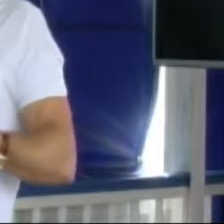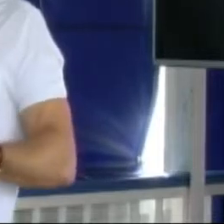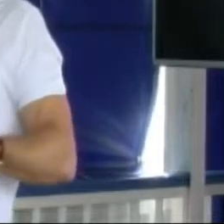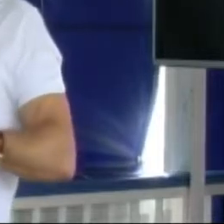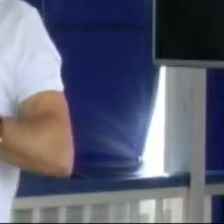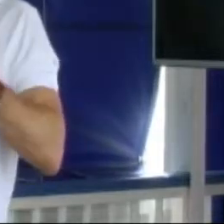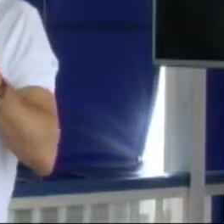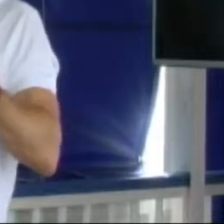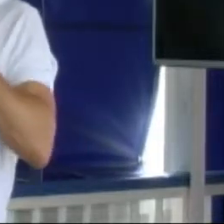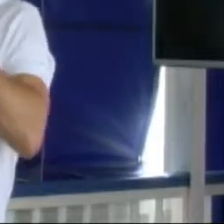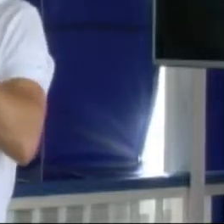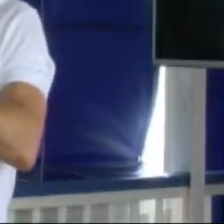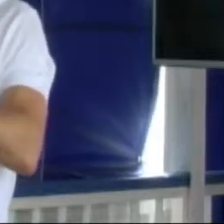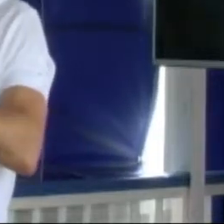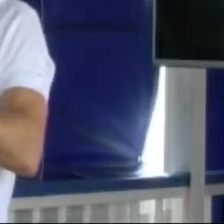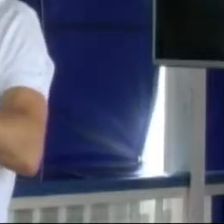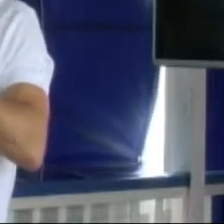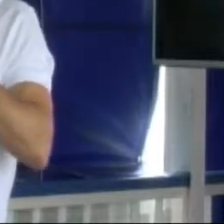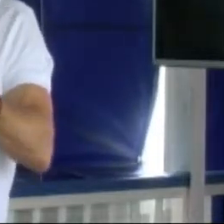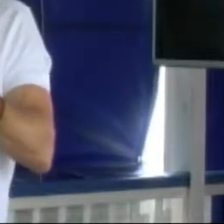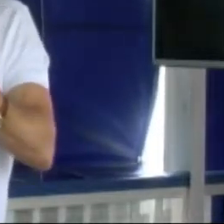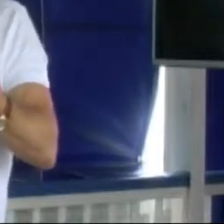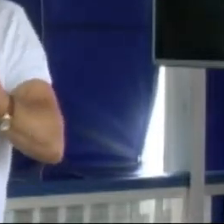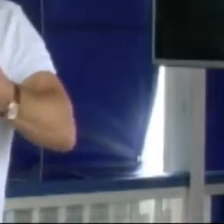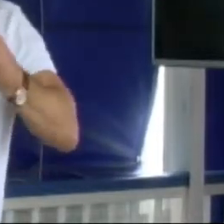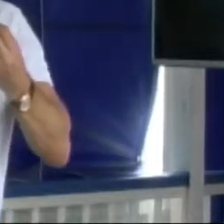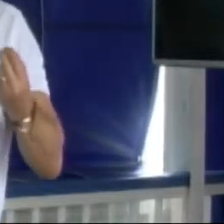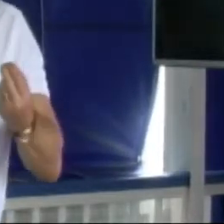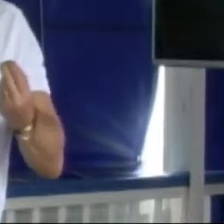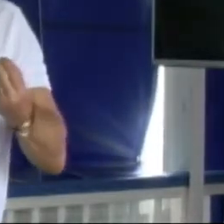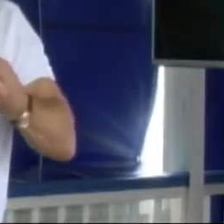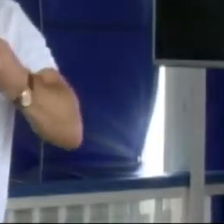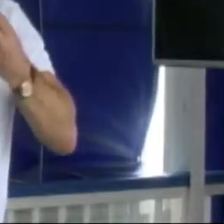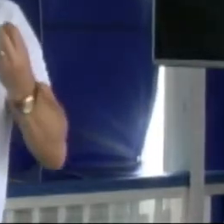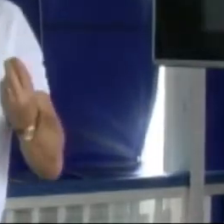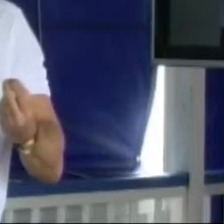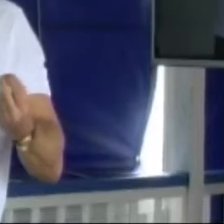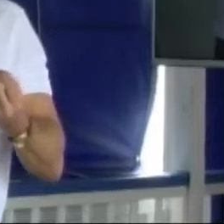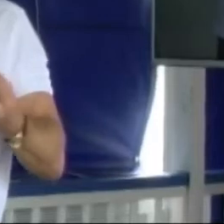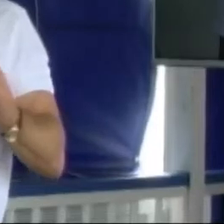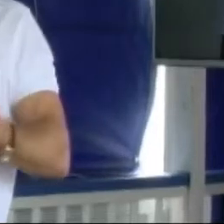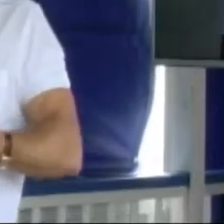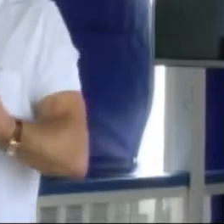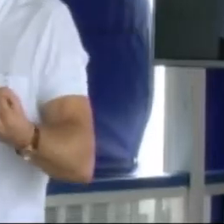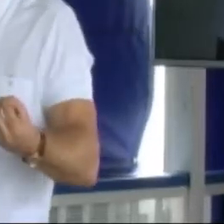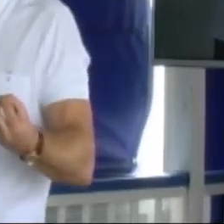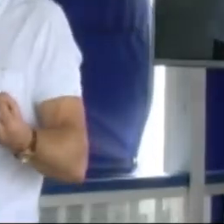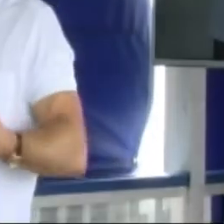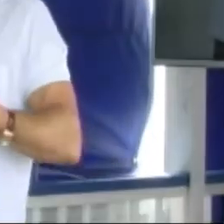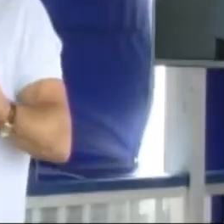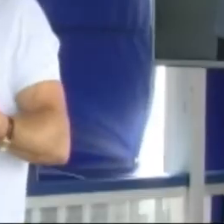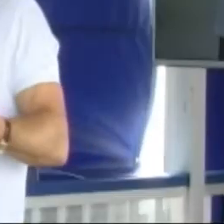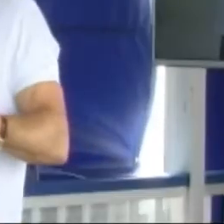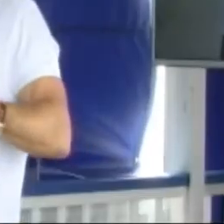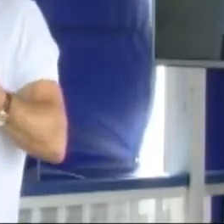about preparation, teaching them about vision, looking further ahead, preparing for corners, balancing the car, throttle, braking and